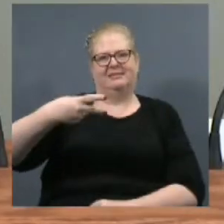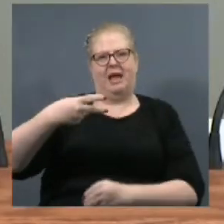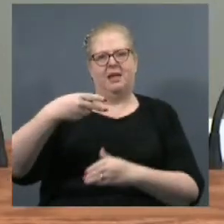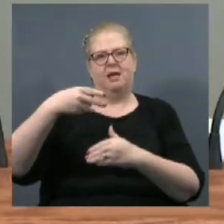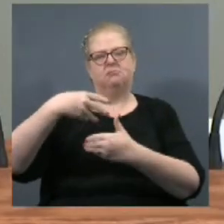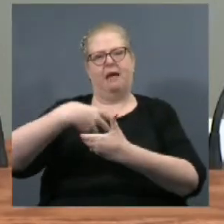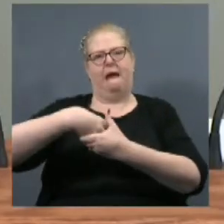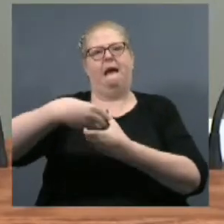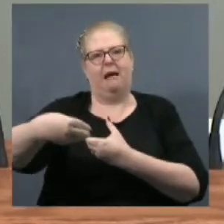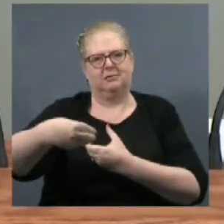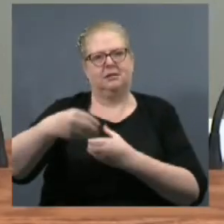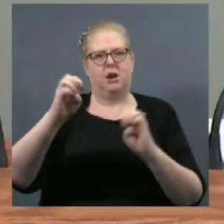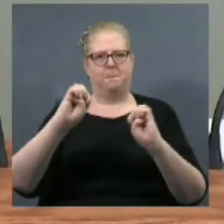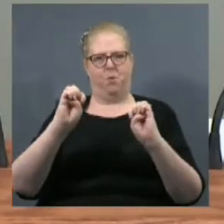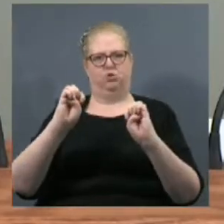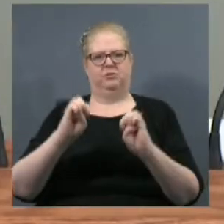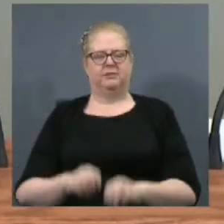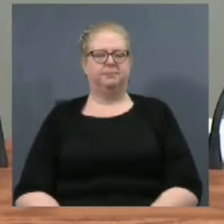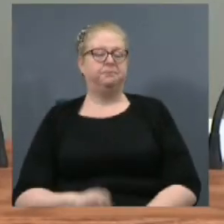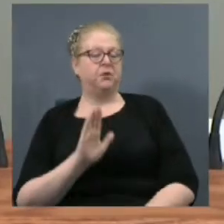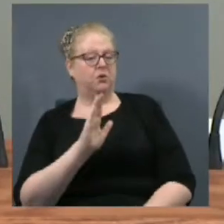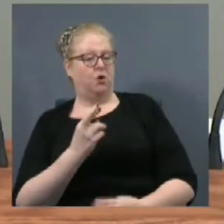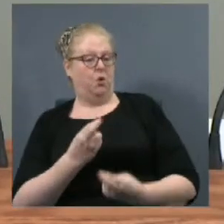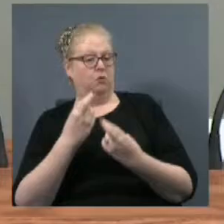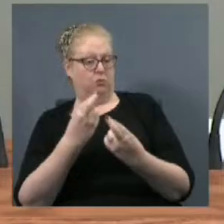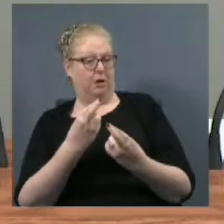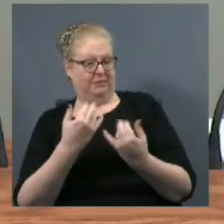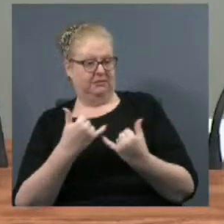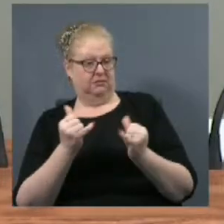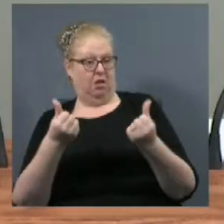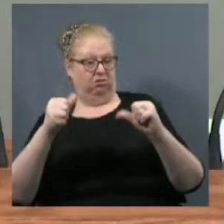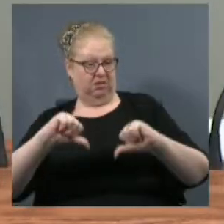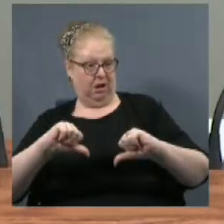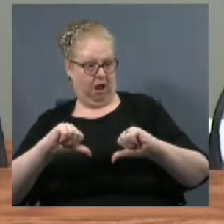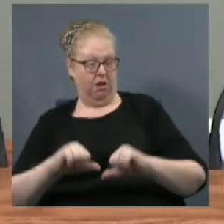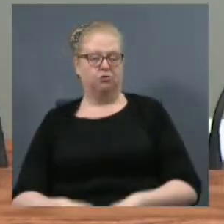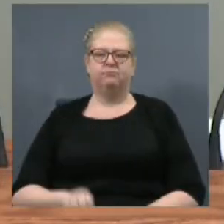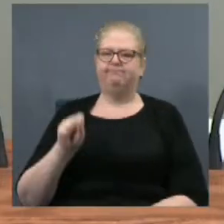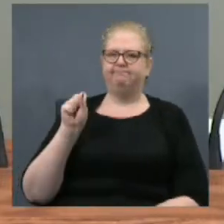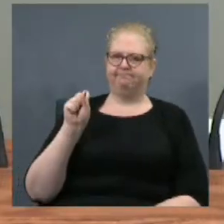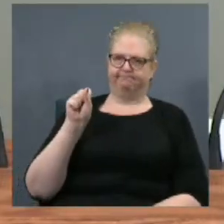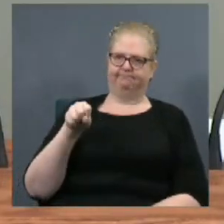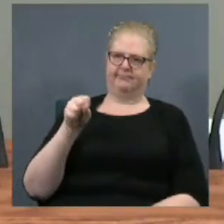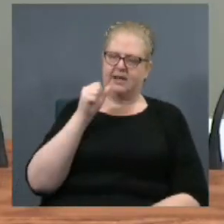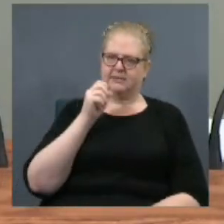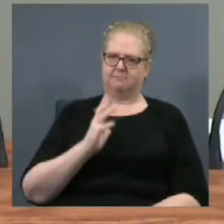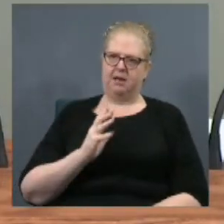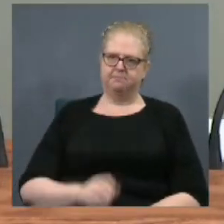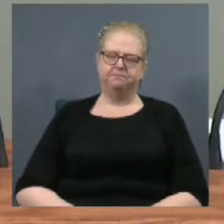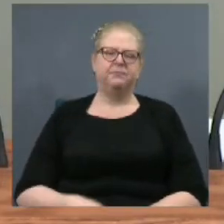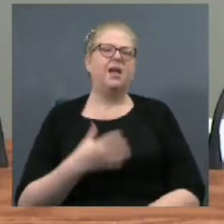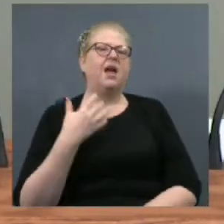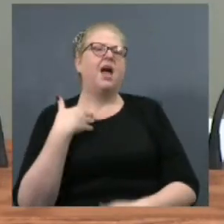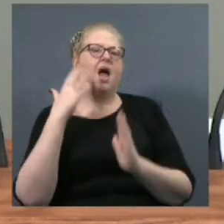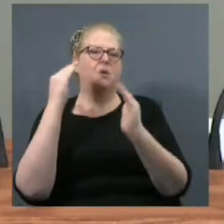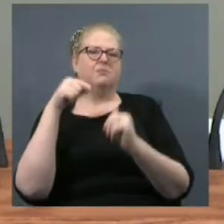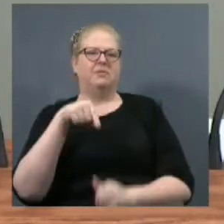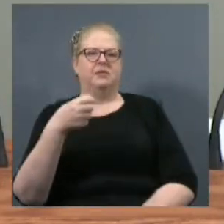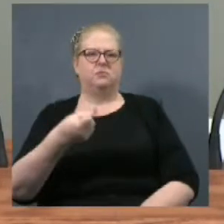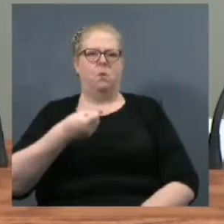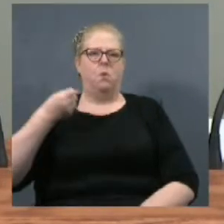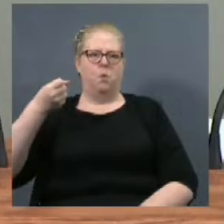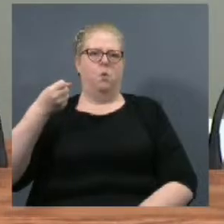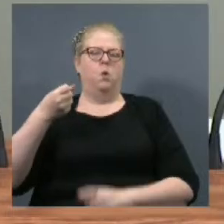is your recommendation still denial? Yes, ma'am. Okay. I'd like to hold this one separate. I expect a lot